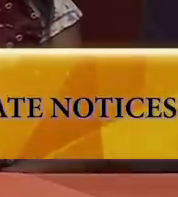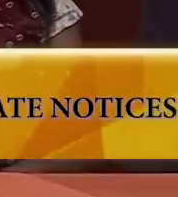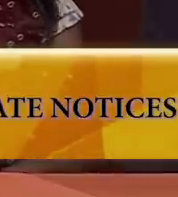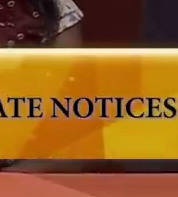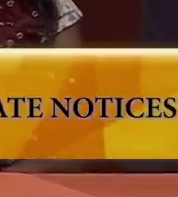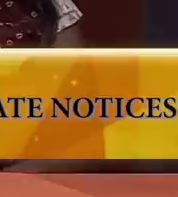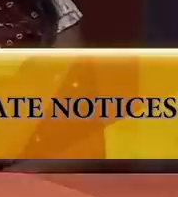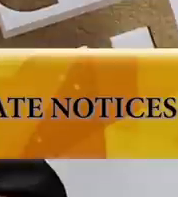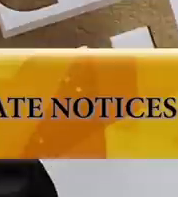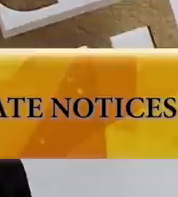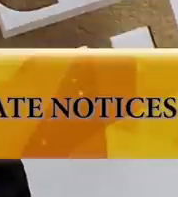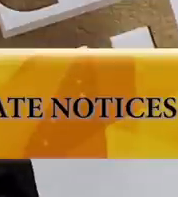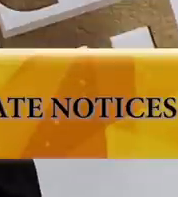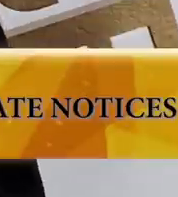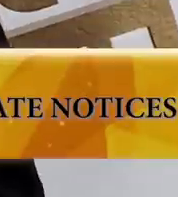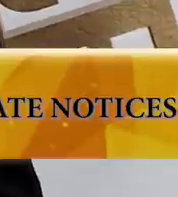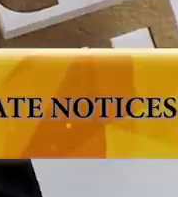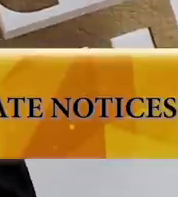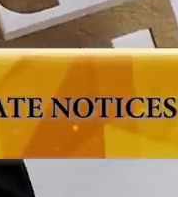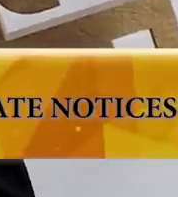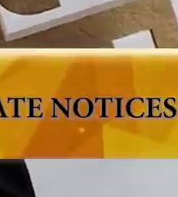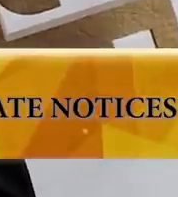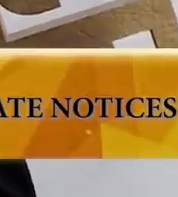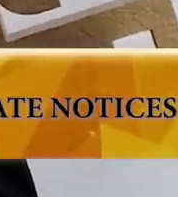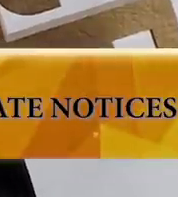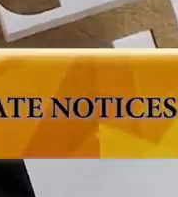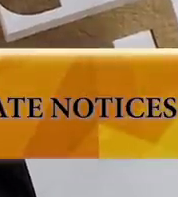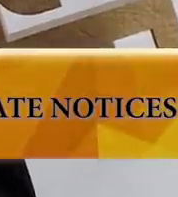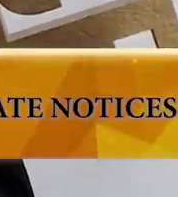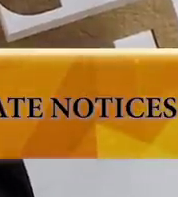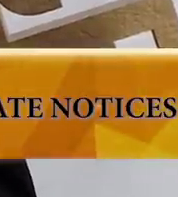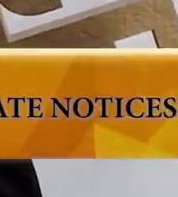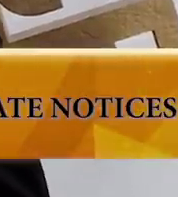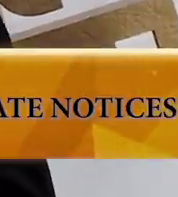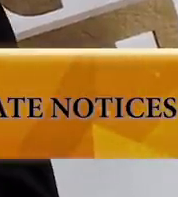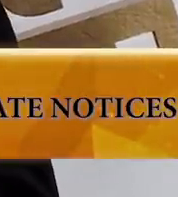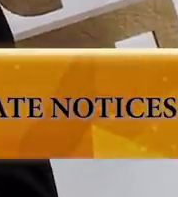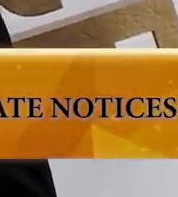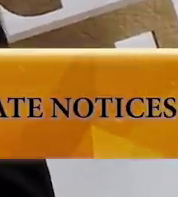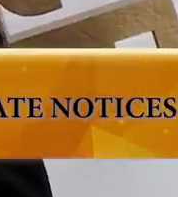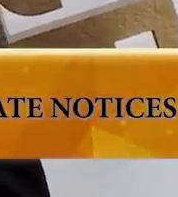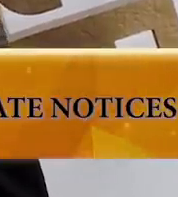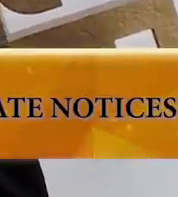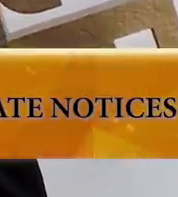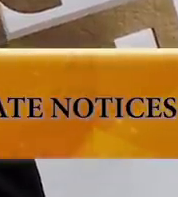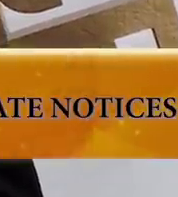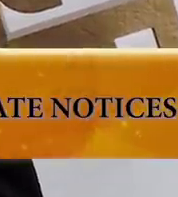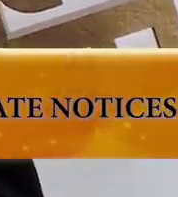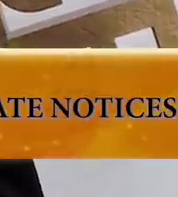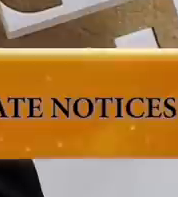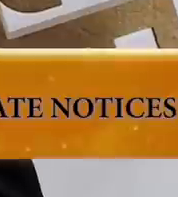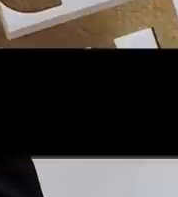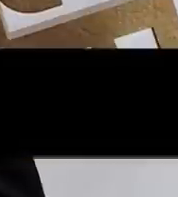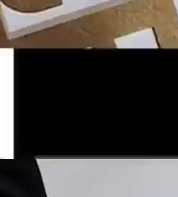this time. That does not matter. Till this moment. If an issue, if it's just an issue of 7 days notice, okay, the